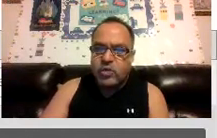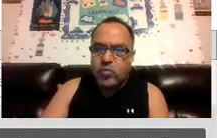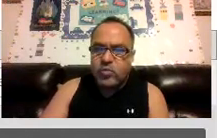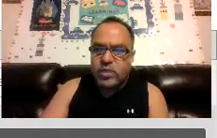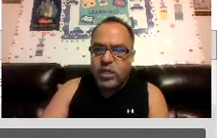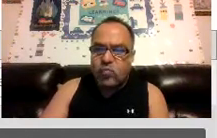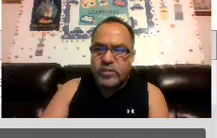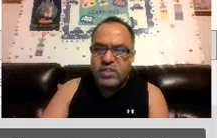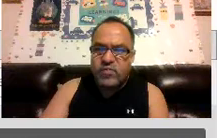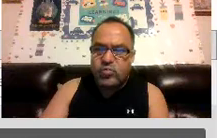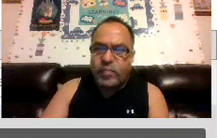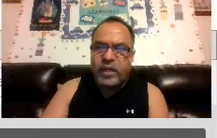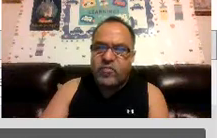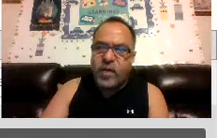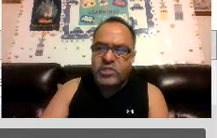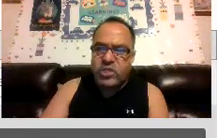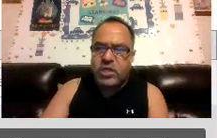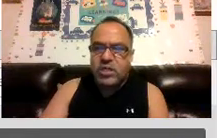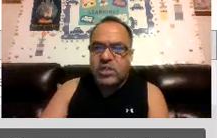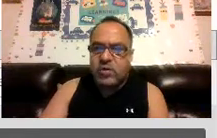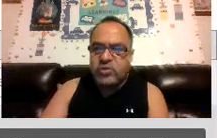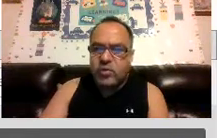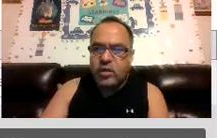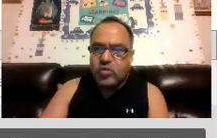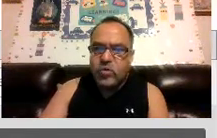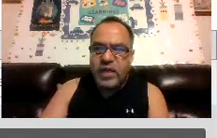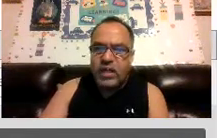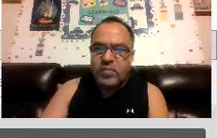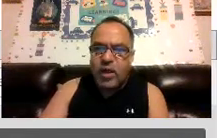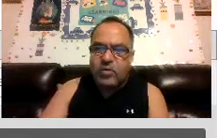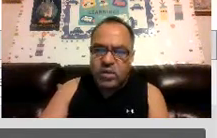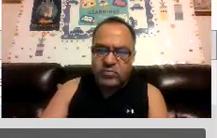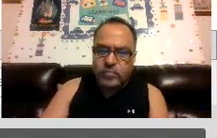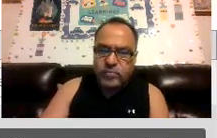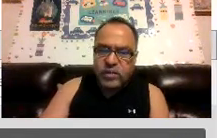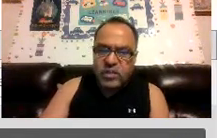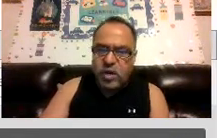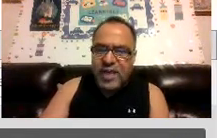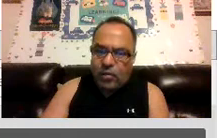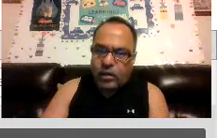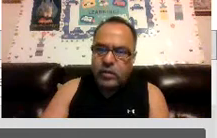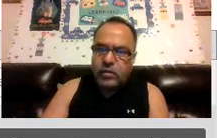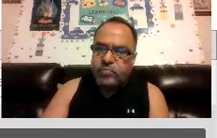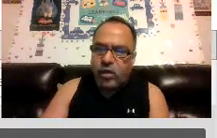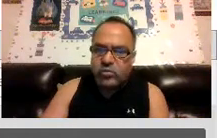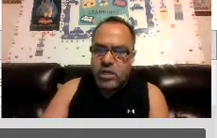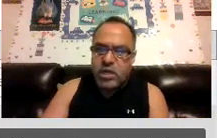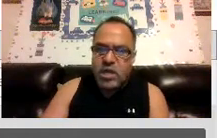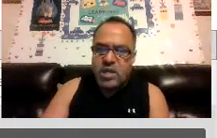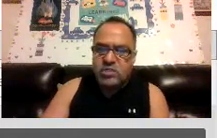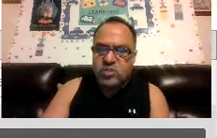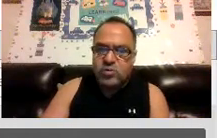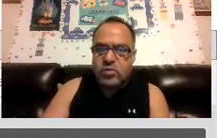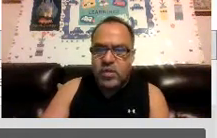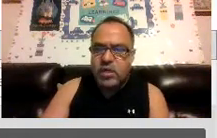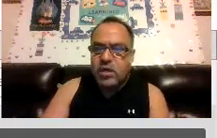Apache, which was a name once given to a band of Apache in Arizona, where Tala and Paco lived. Let's try that one, Paco said,